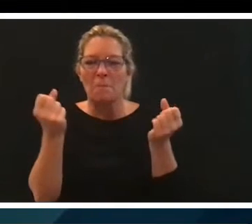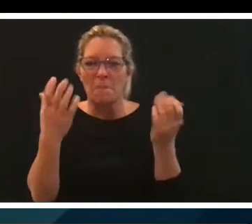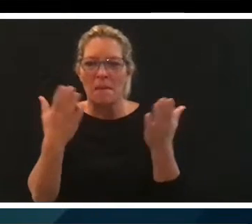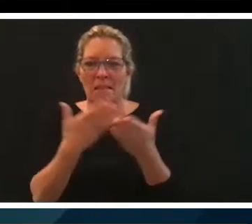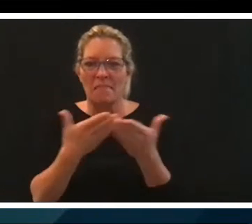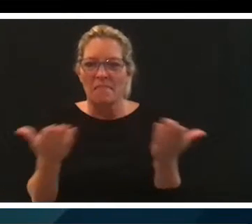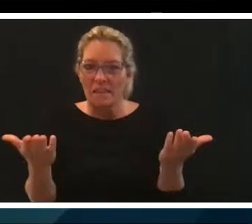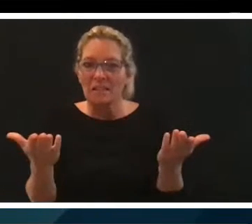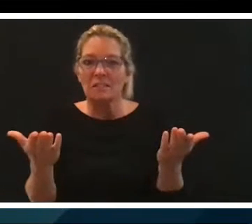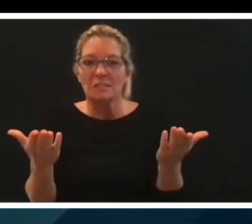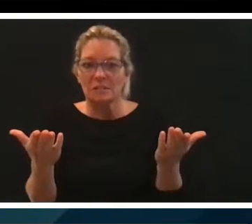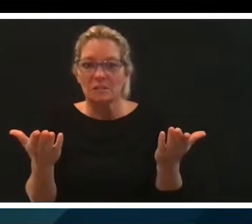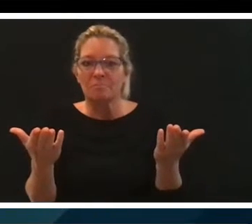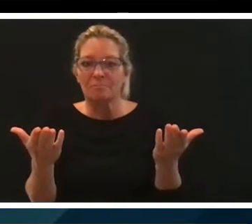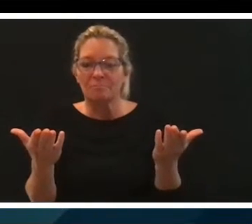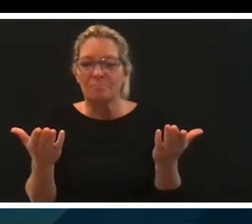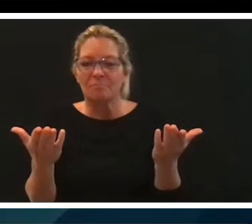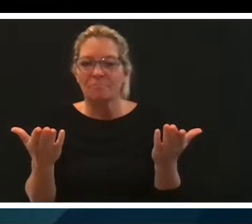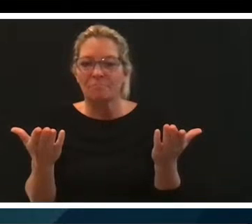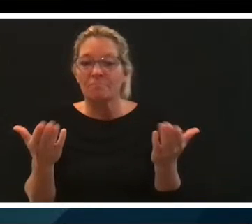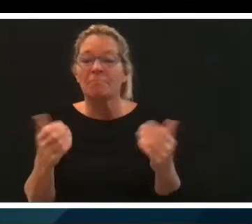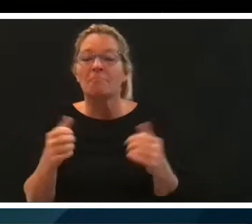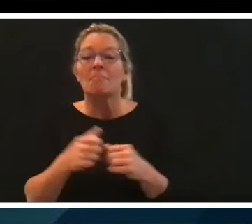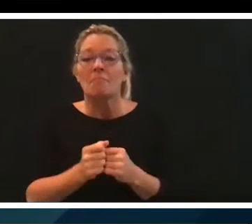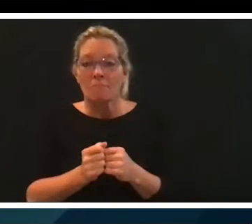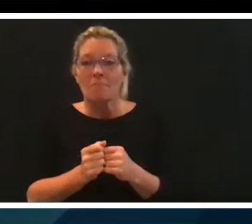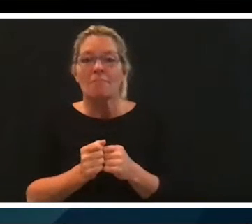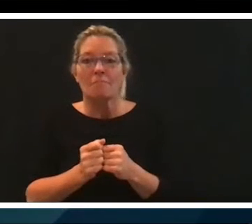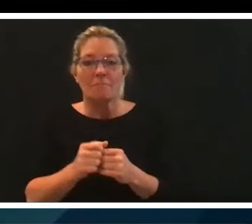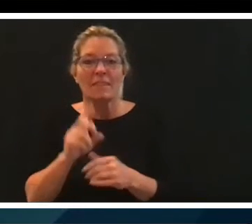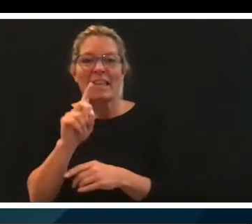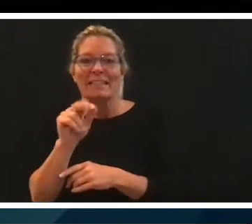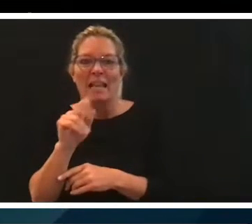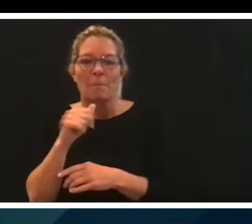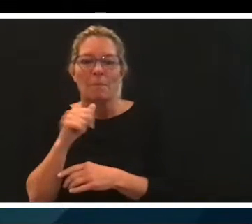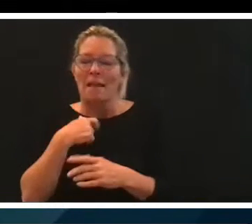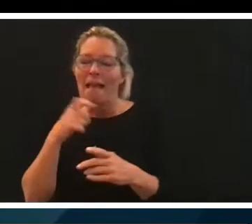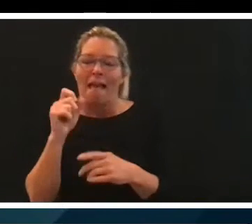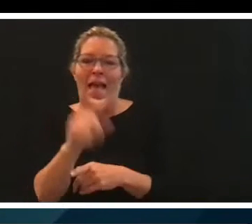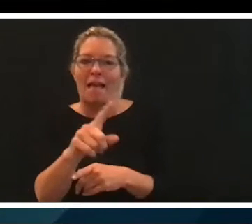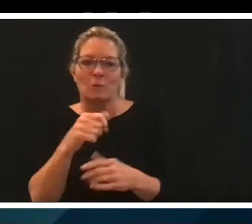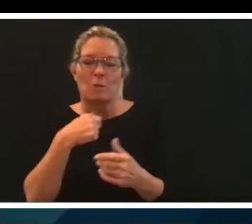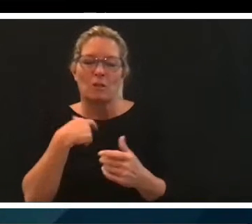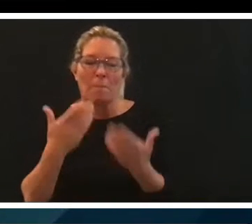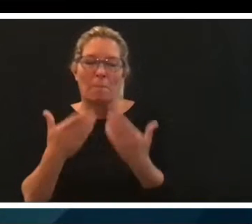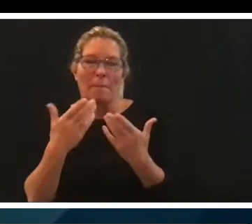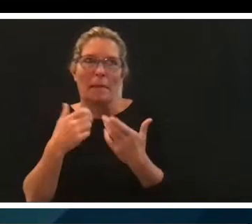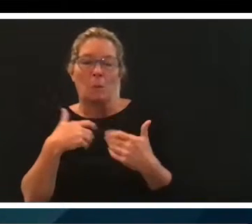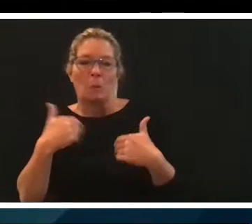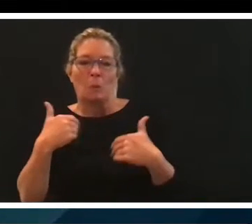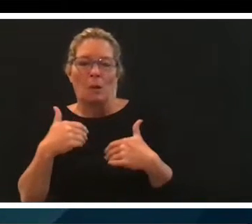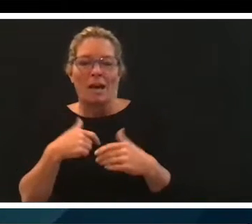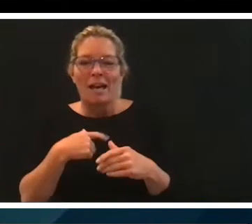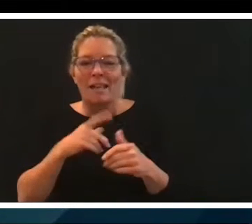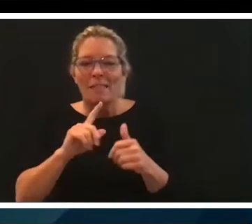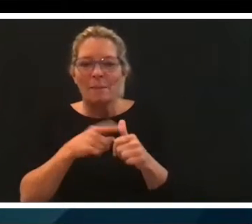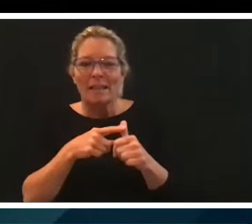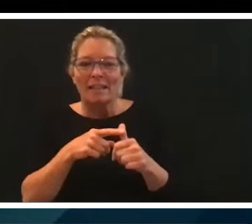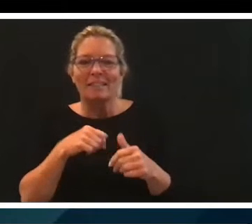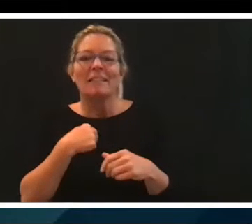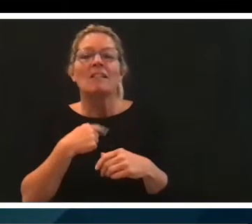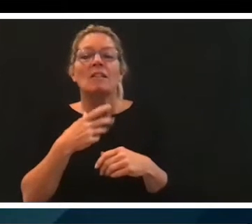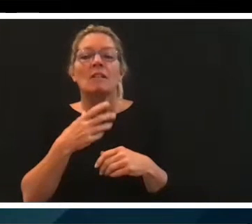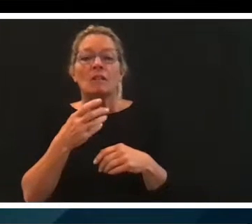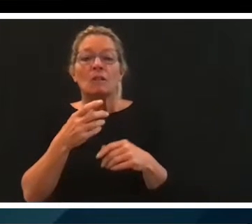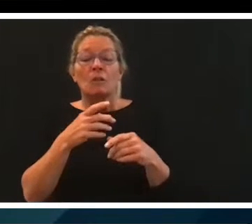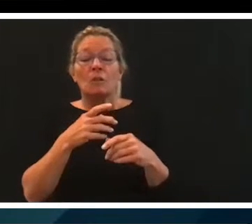things. I'm gonna throw you a fastball to start off, but one of the ways in which you were introduced to me, and this is